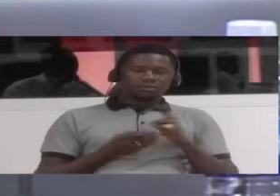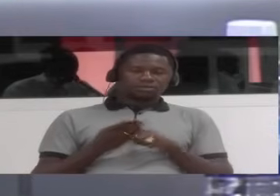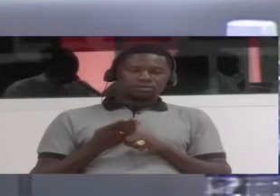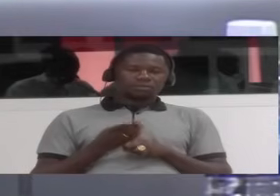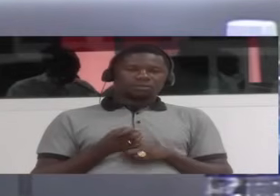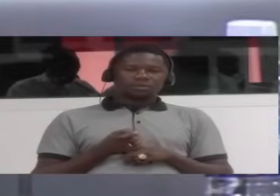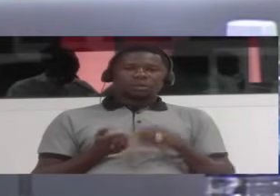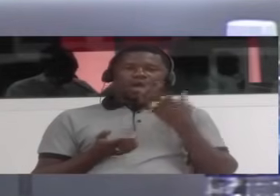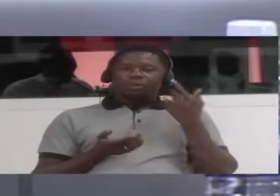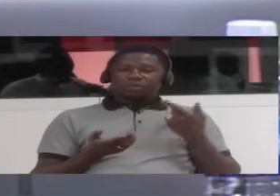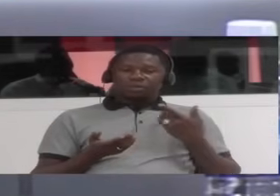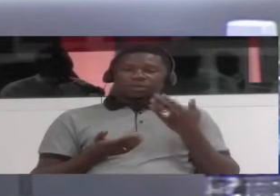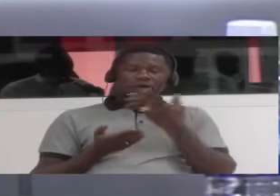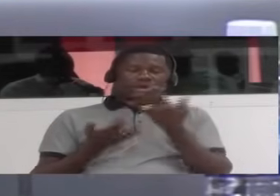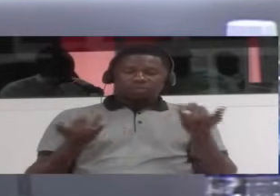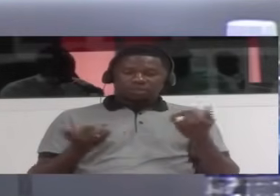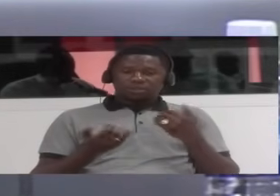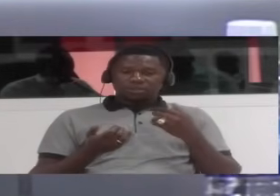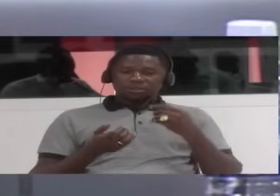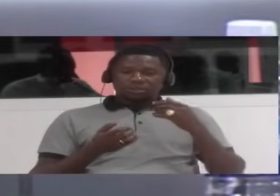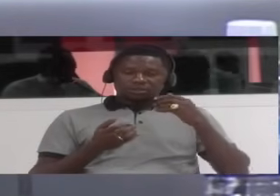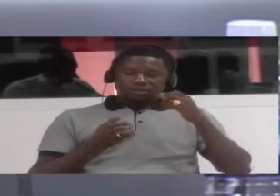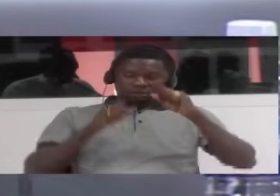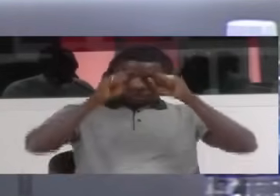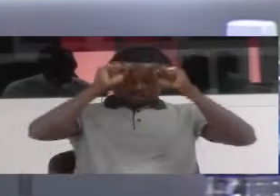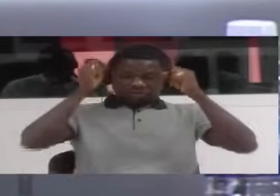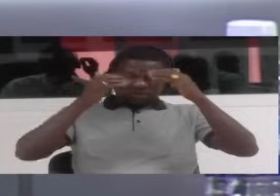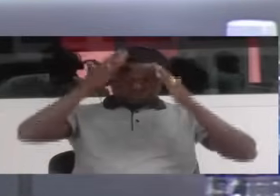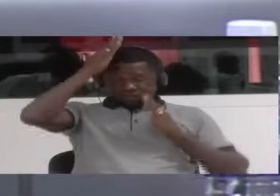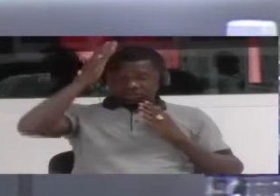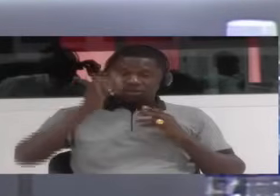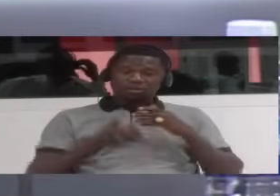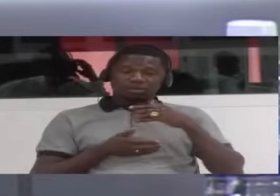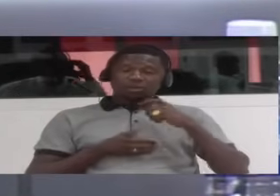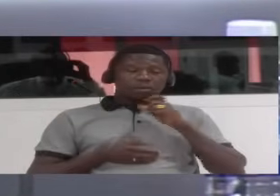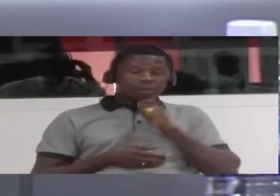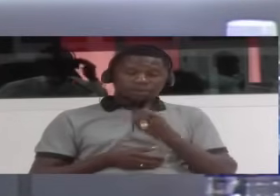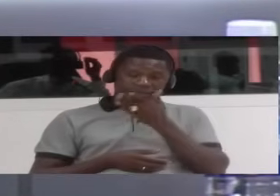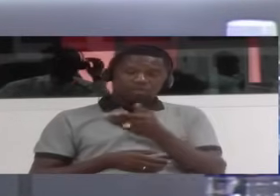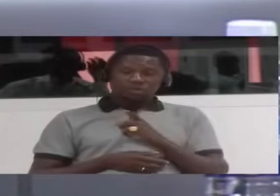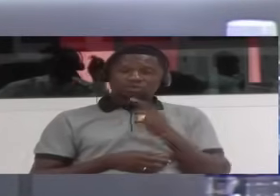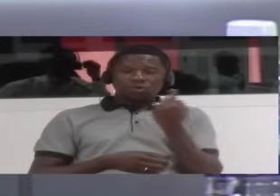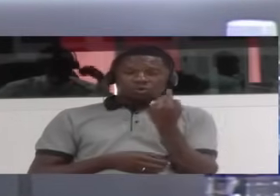there? Was it just this group? It was only this group. Only this group.